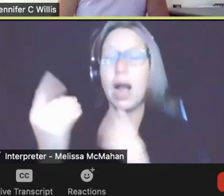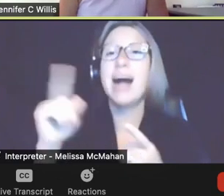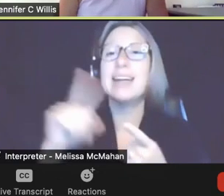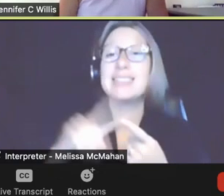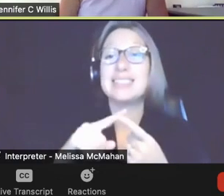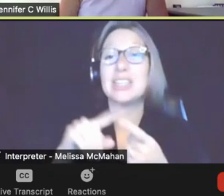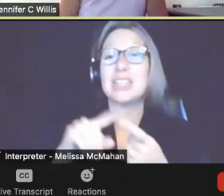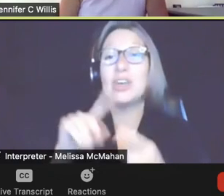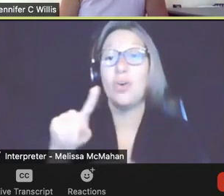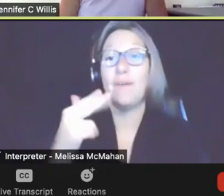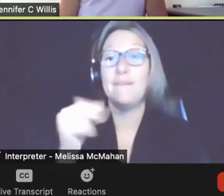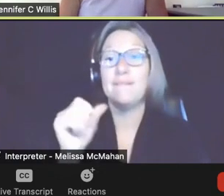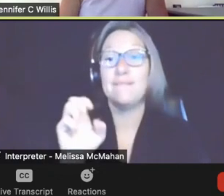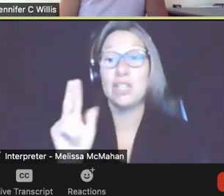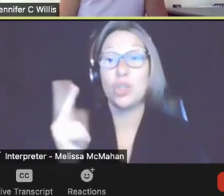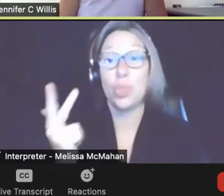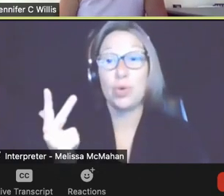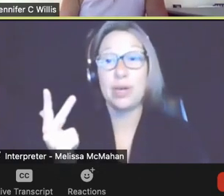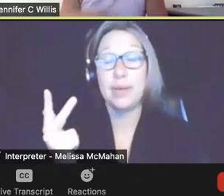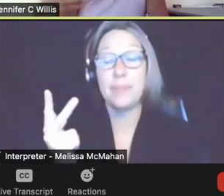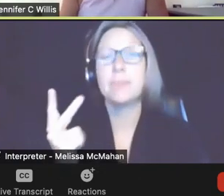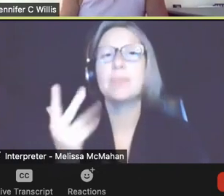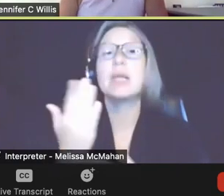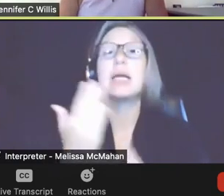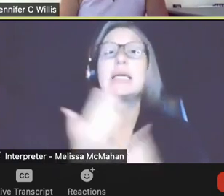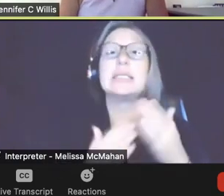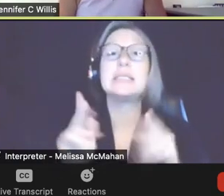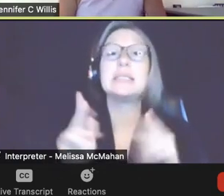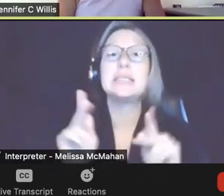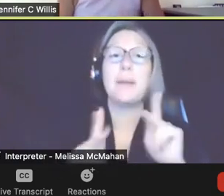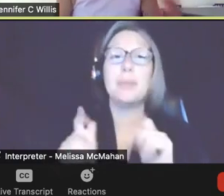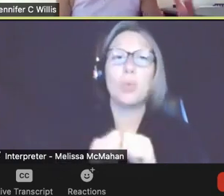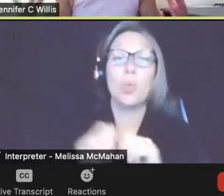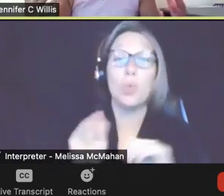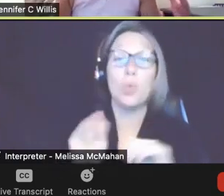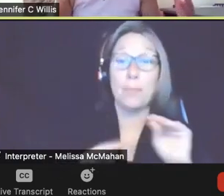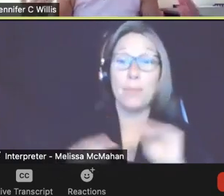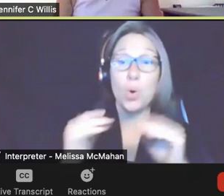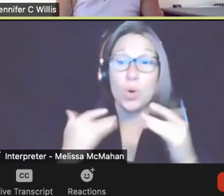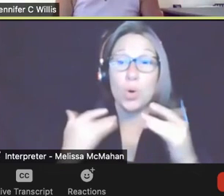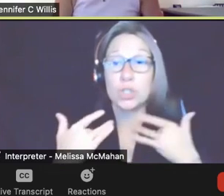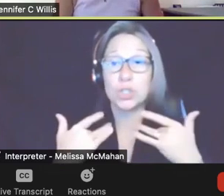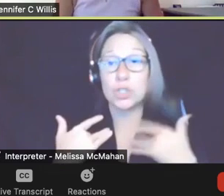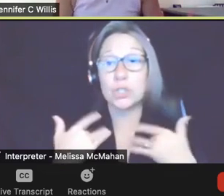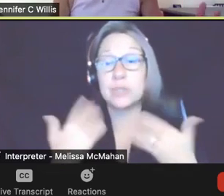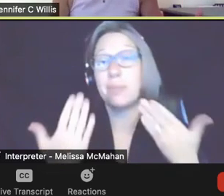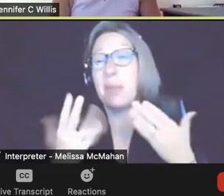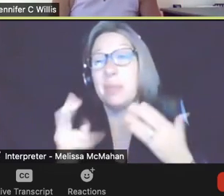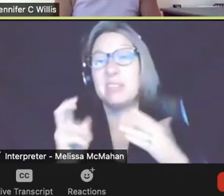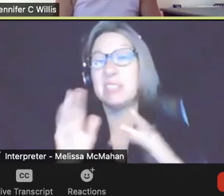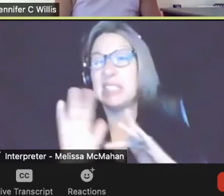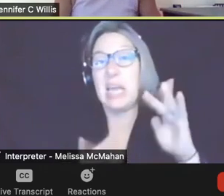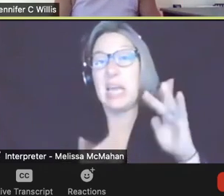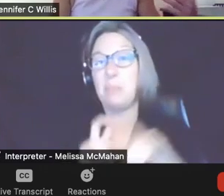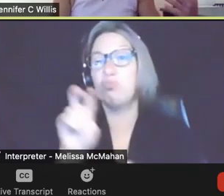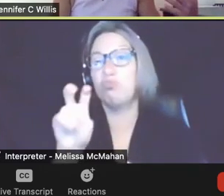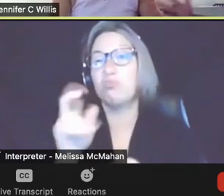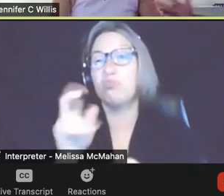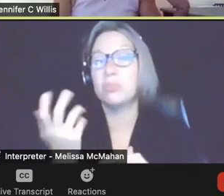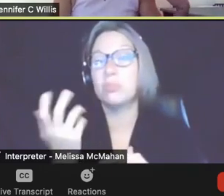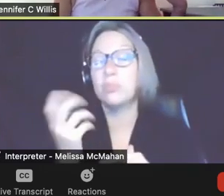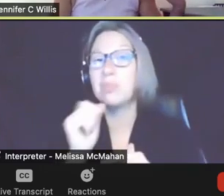3. And for some of our students with motoric concerns, this might be a level that we just skip. This might be something that they are